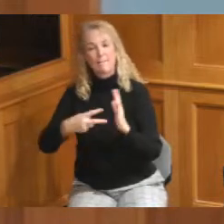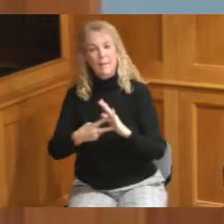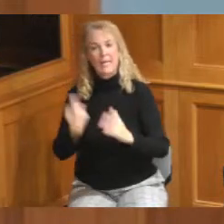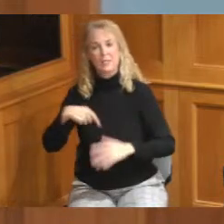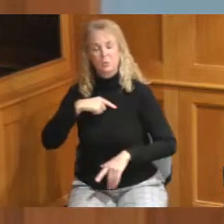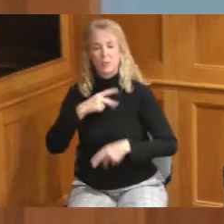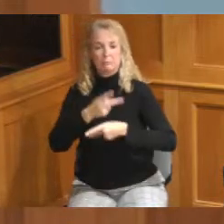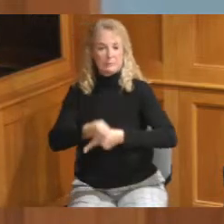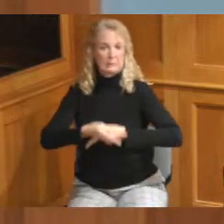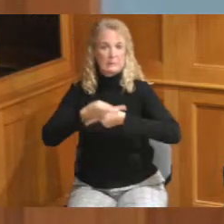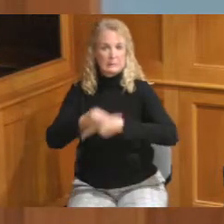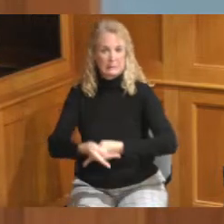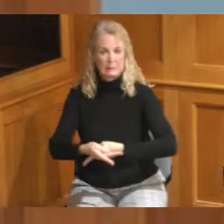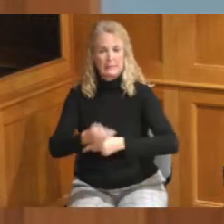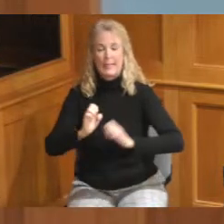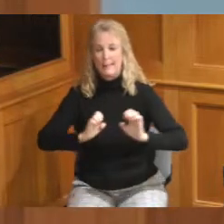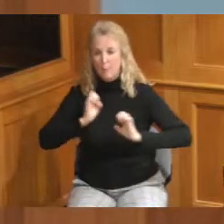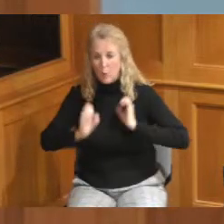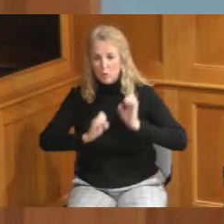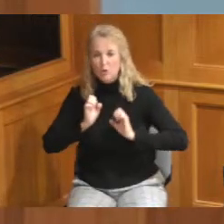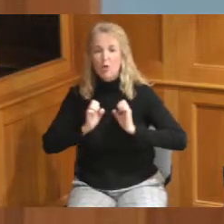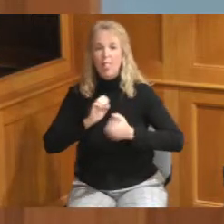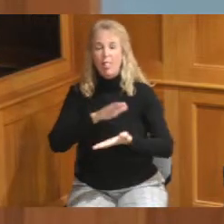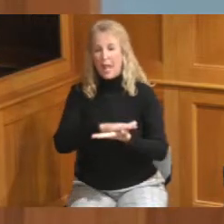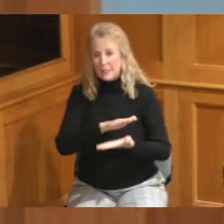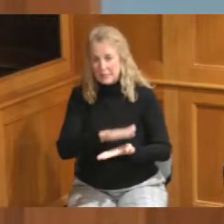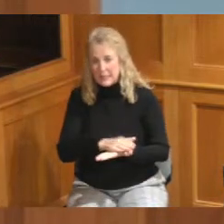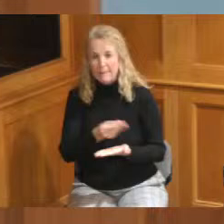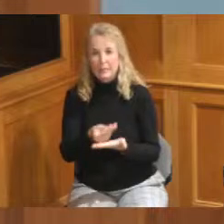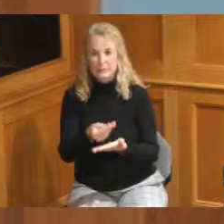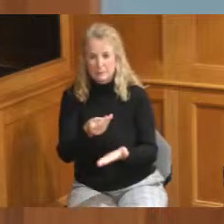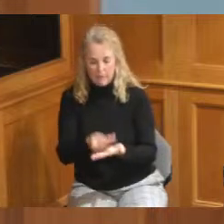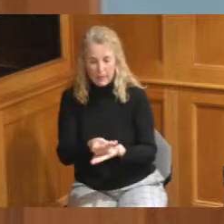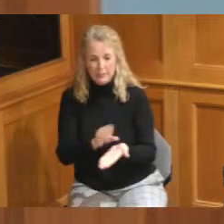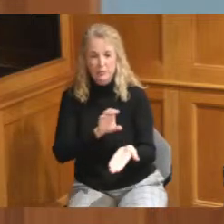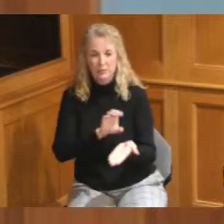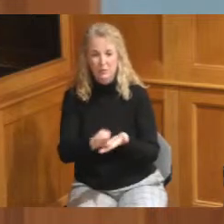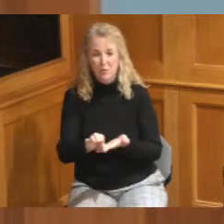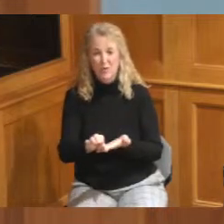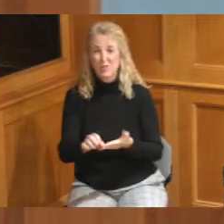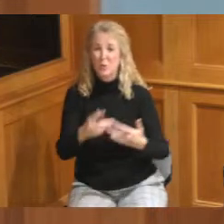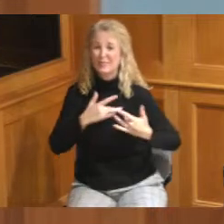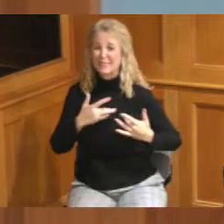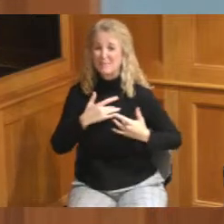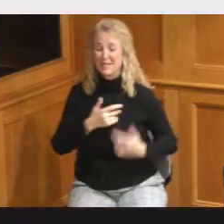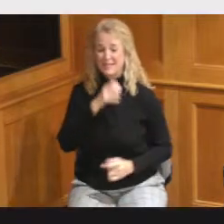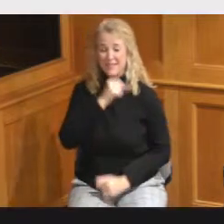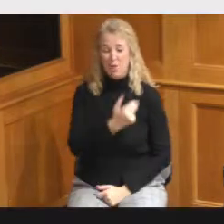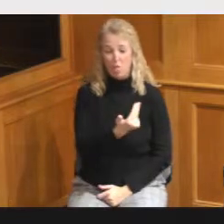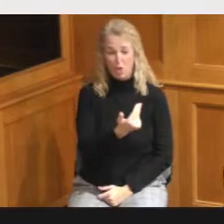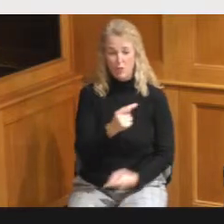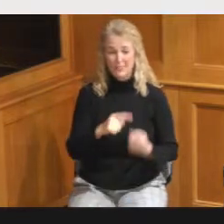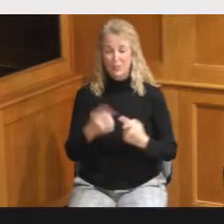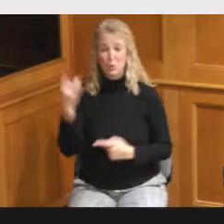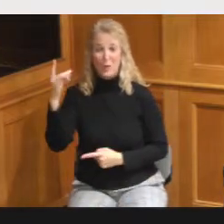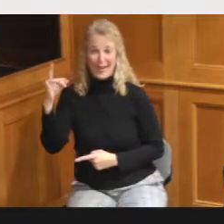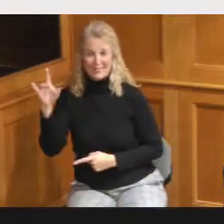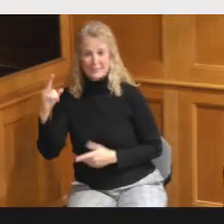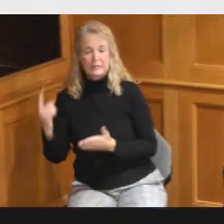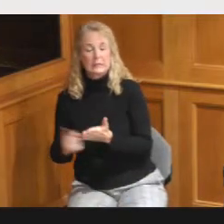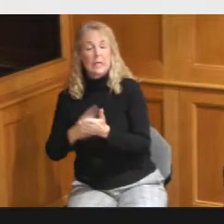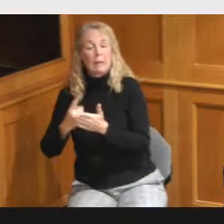and financial health. And these girls specifically are teen girls. So predominantly 13 to 18 years old. We do go up to